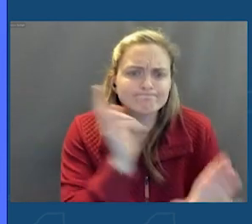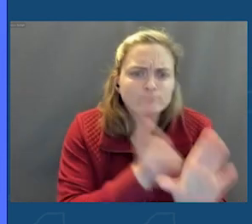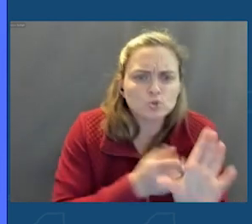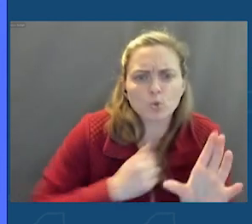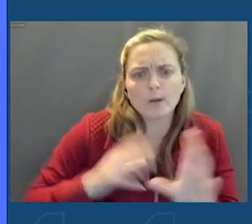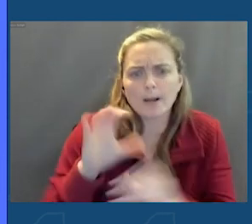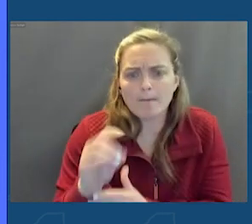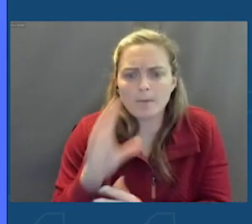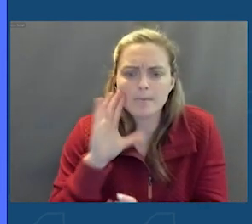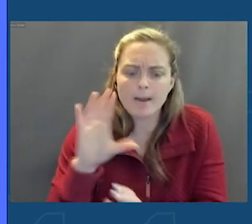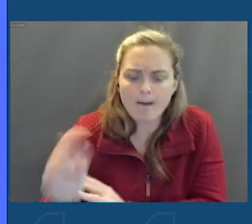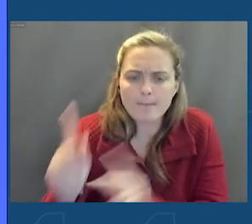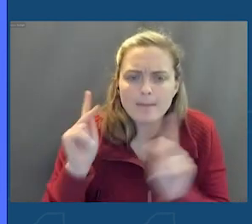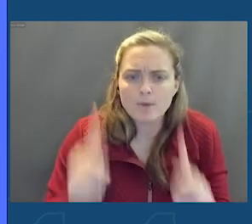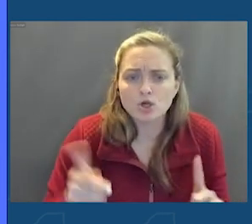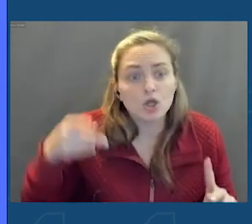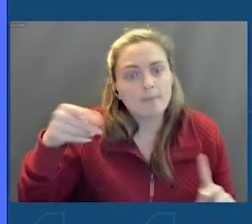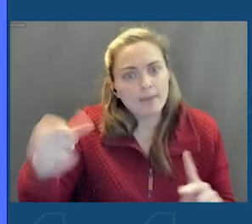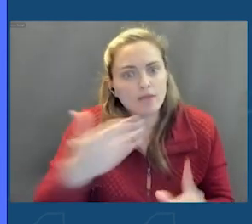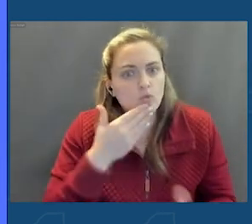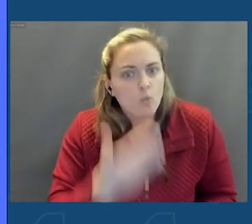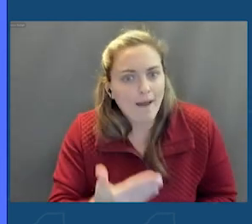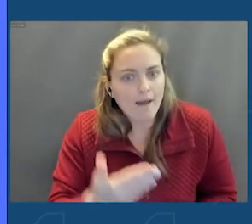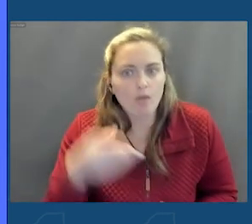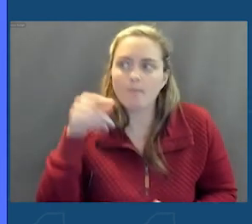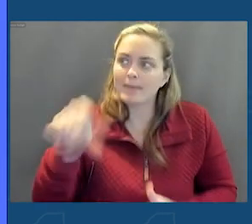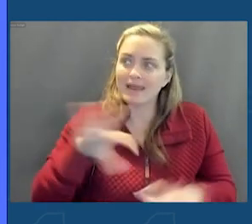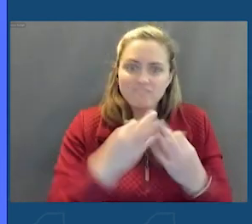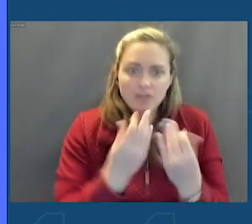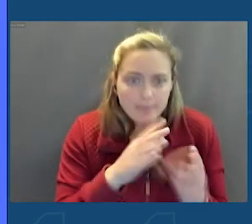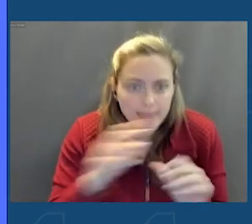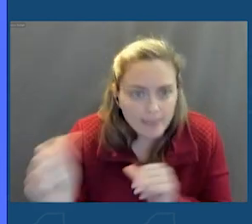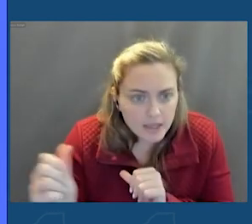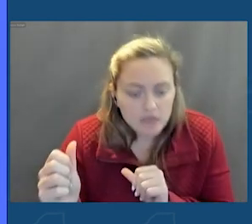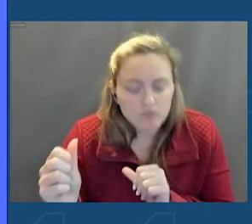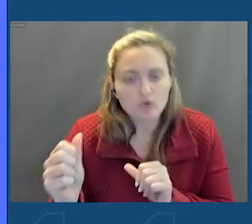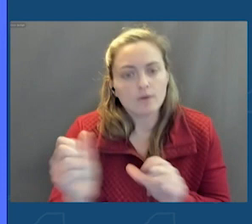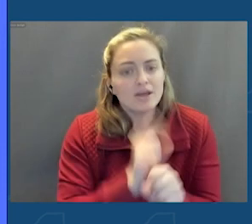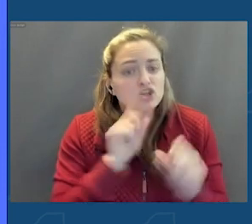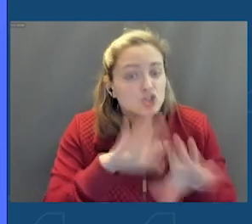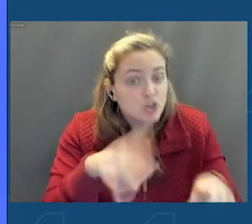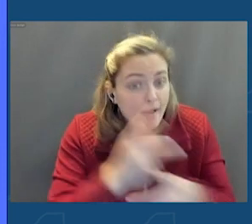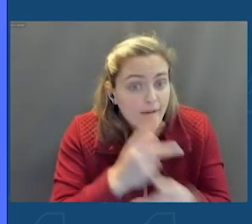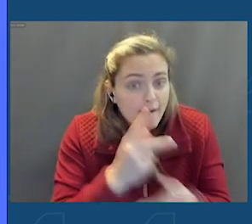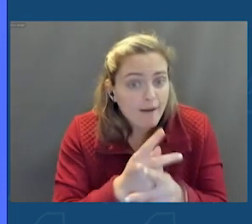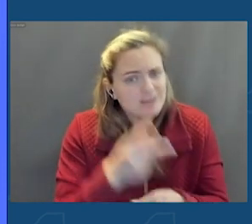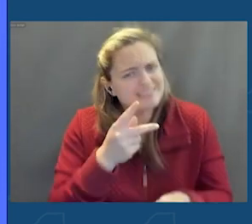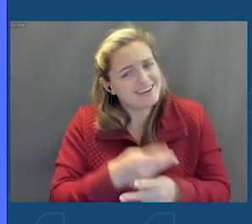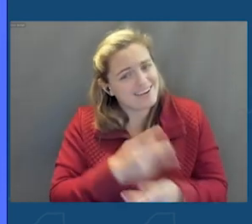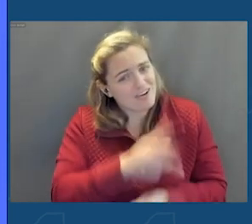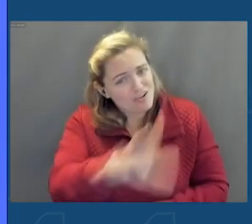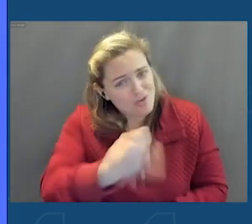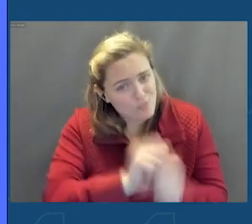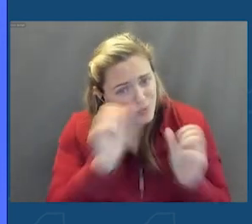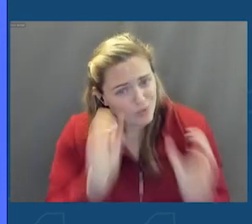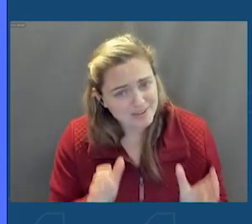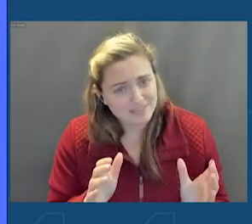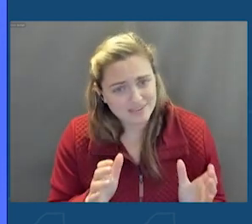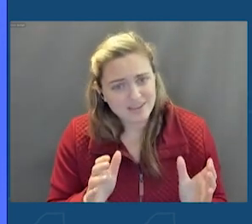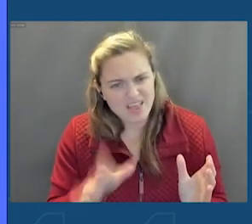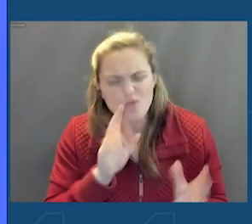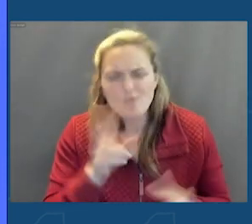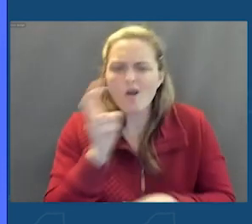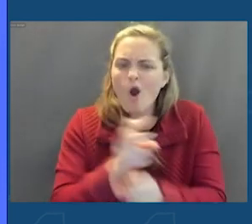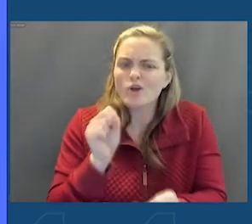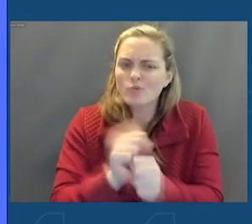person, but just pay them well. Give them paid family leave. Make sure there's childcare. Take care of your employees, and they'll be the hardest working